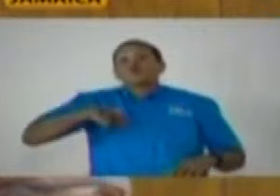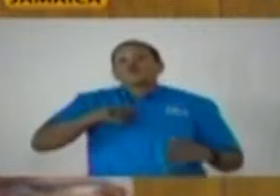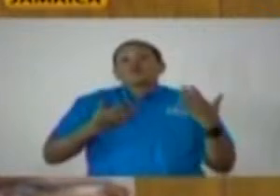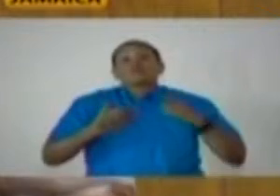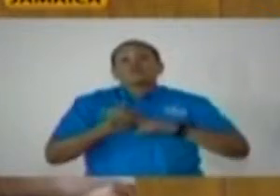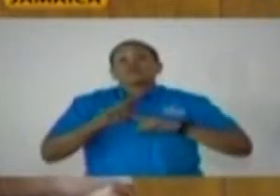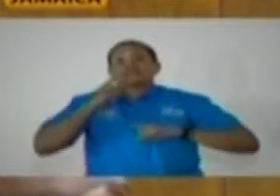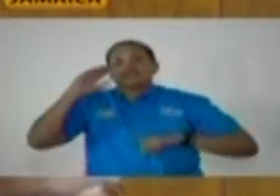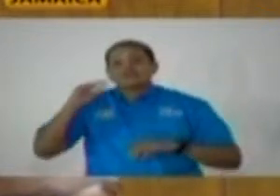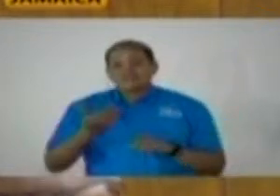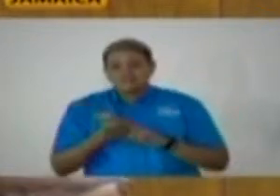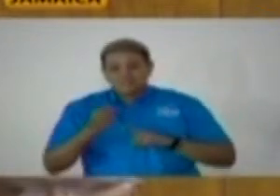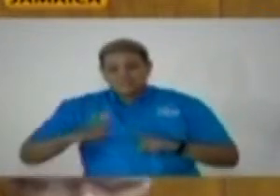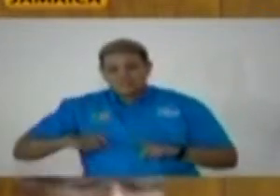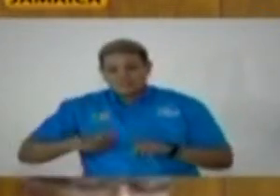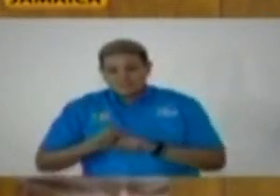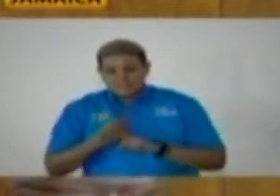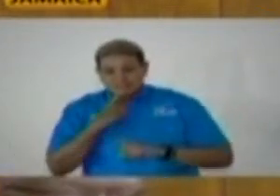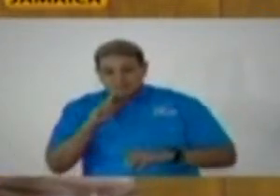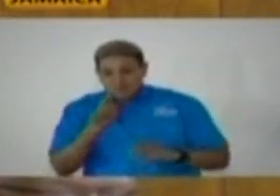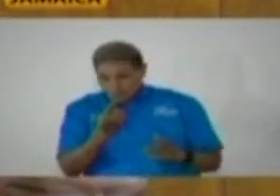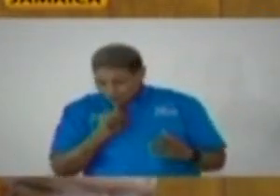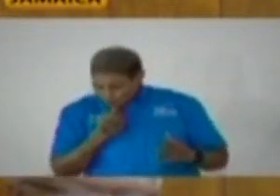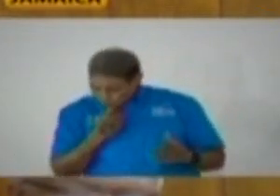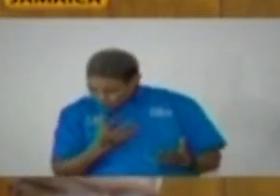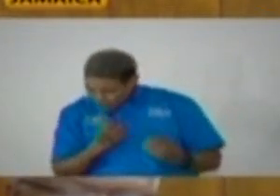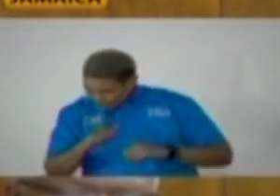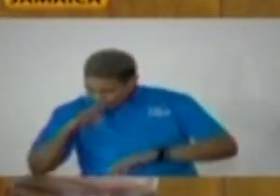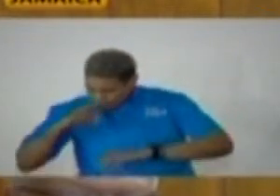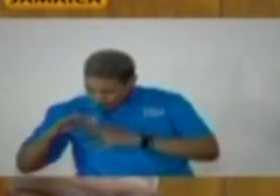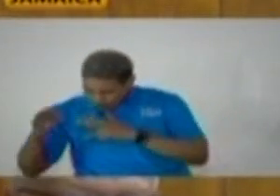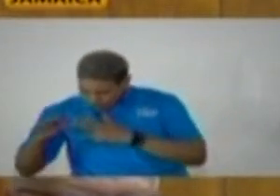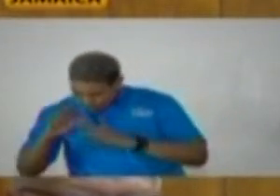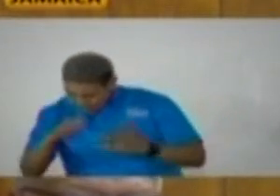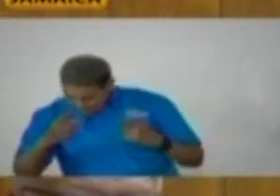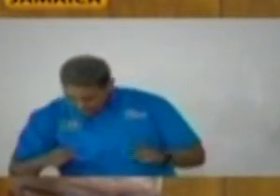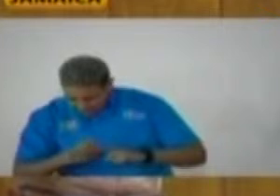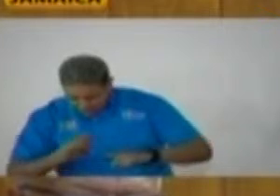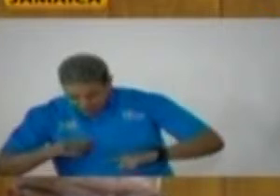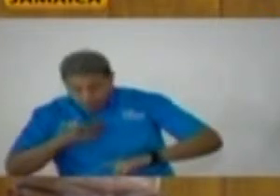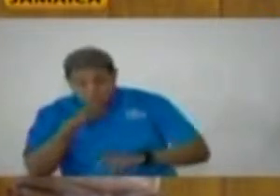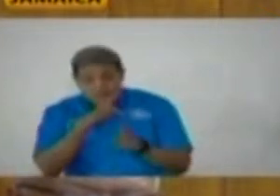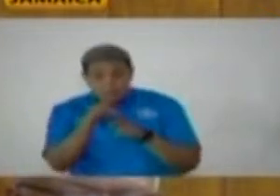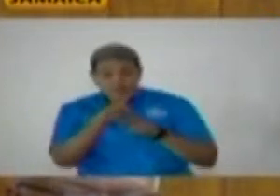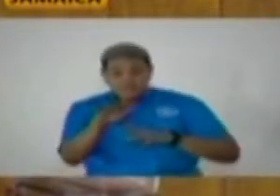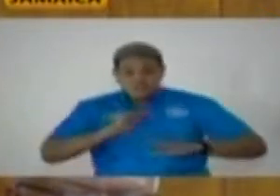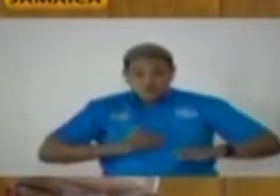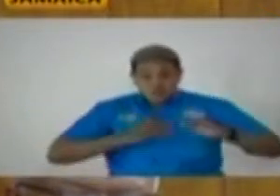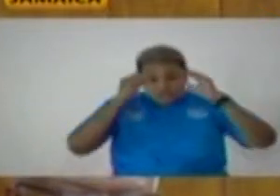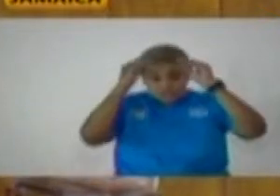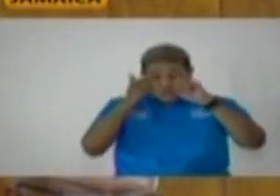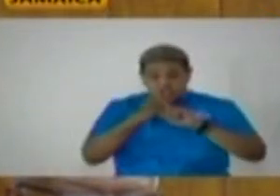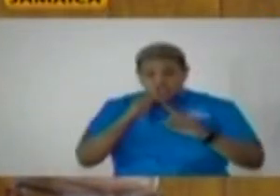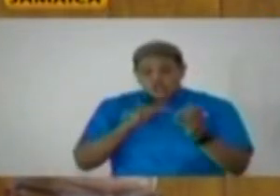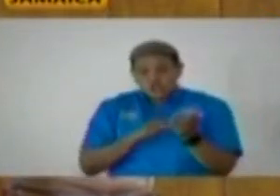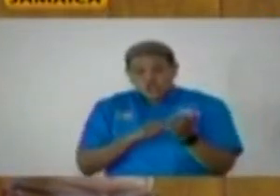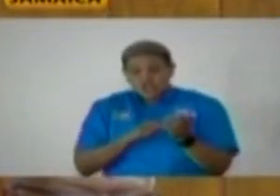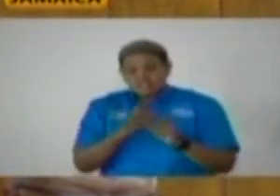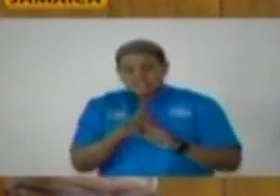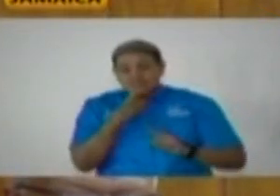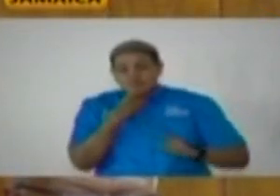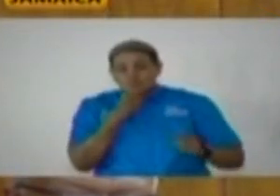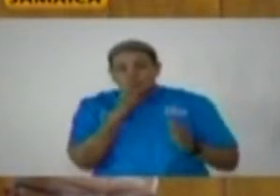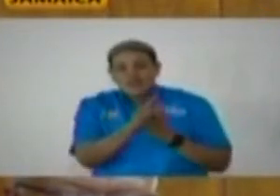deem desperate are not the only ones who are leaving our shores. We have our professionals, our teachers, our nurses, who are